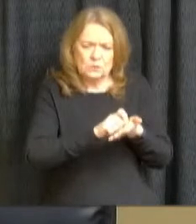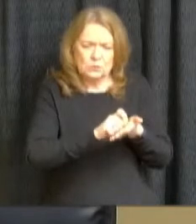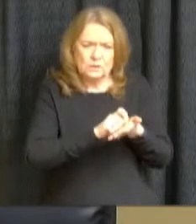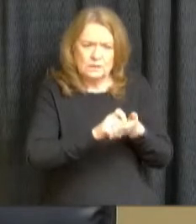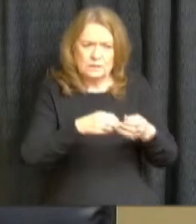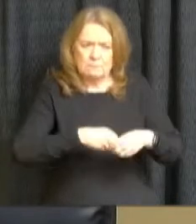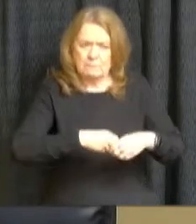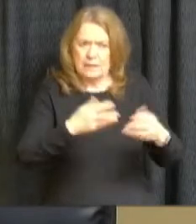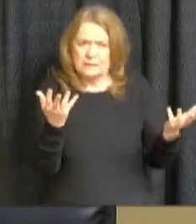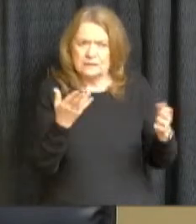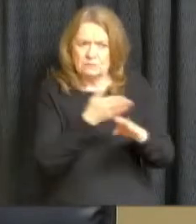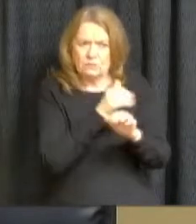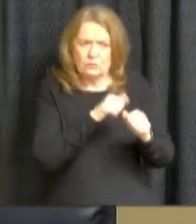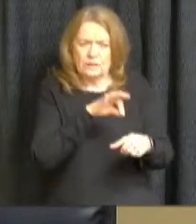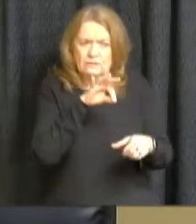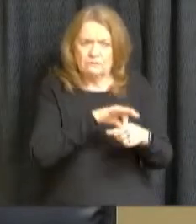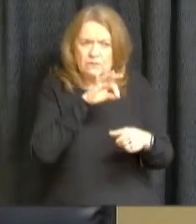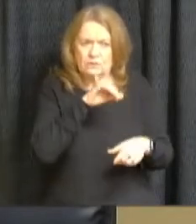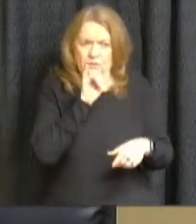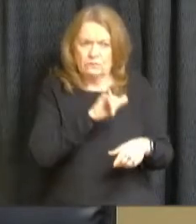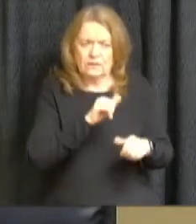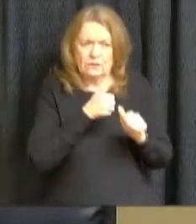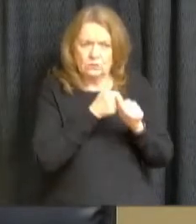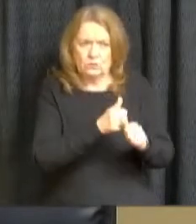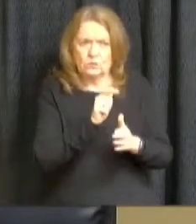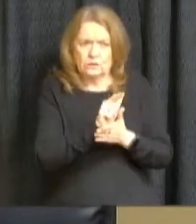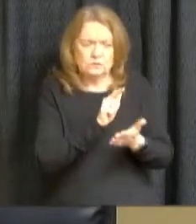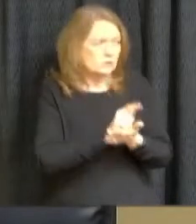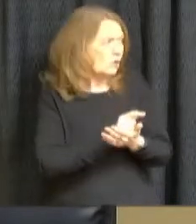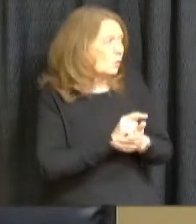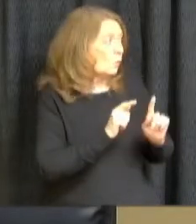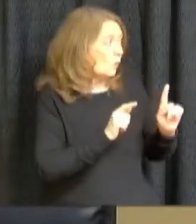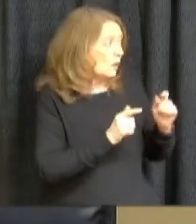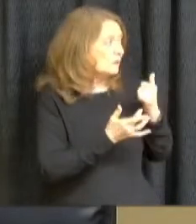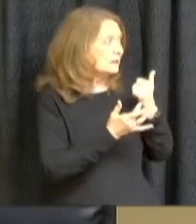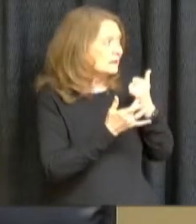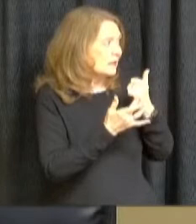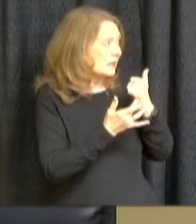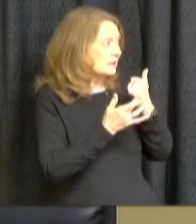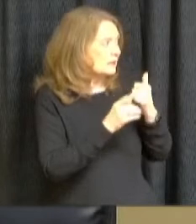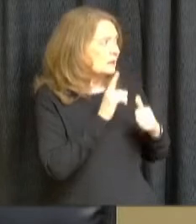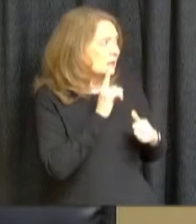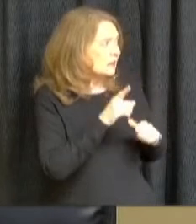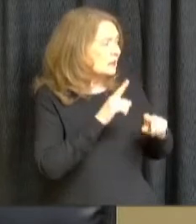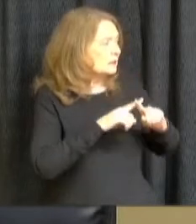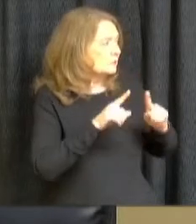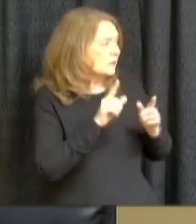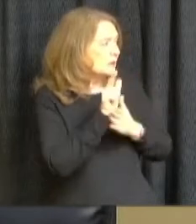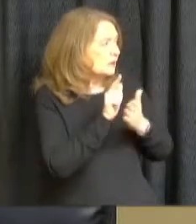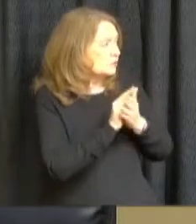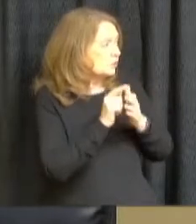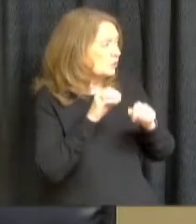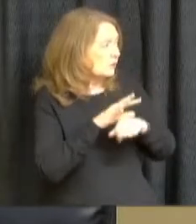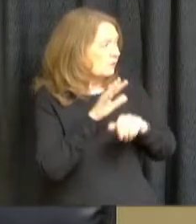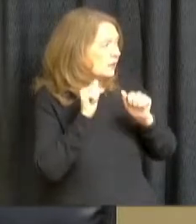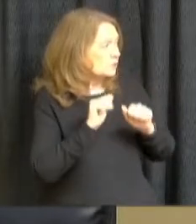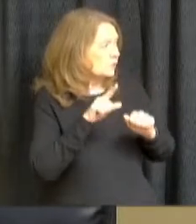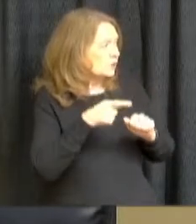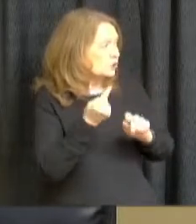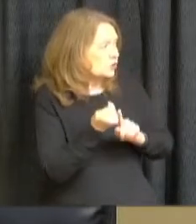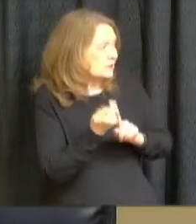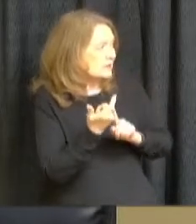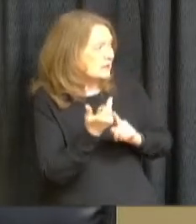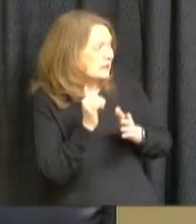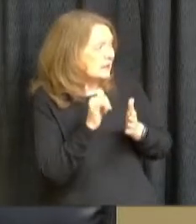passed out to us before we can vote on that per the law, per our codes. Well, It has to be written. technically it is, but the attorney advised that we could just delete